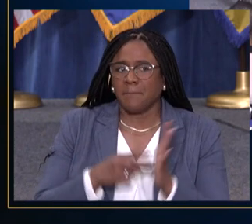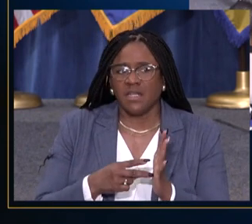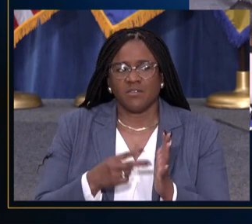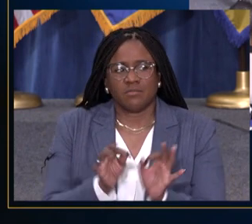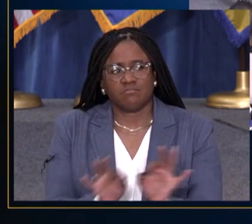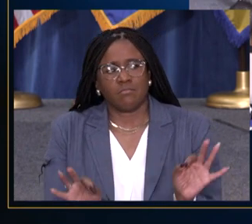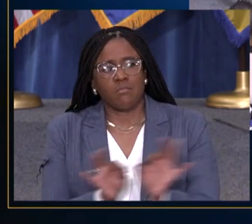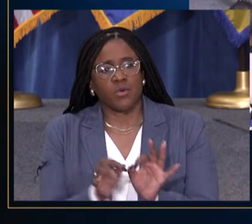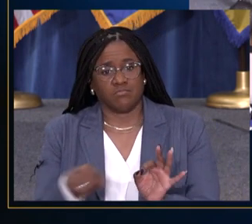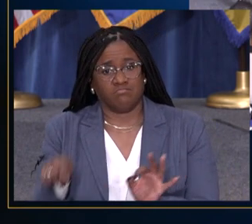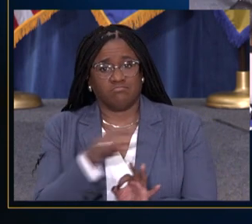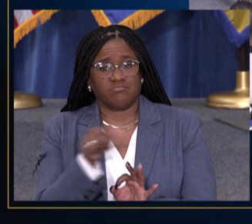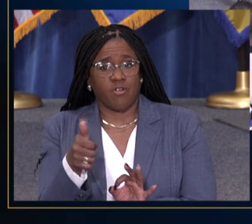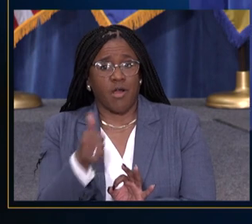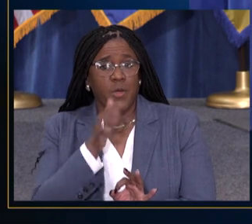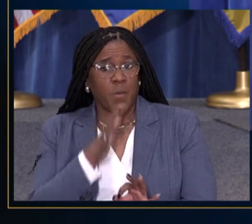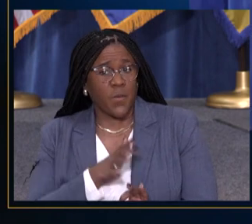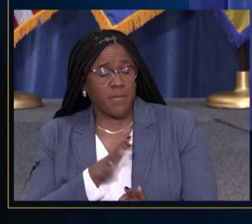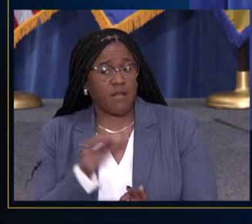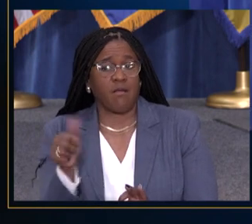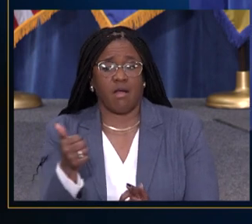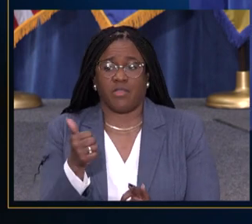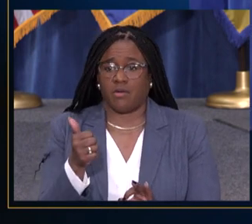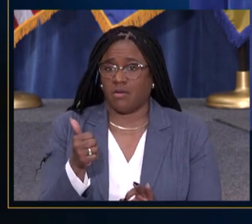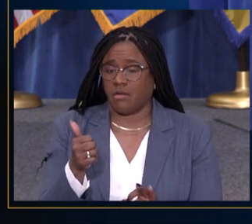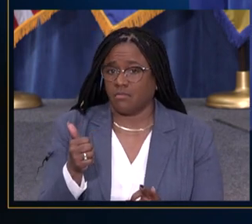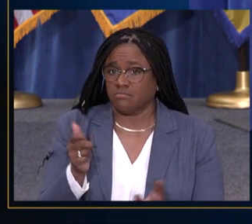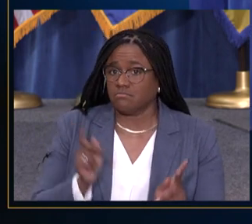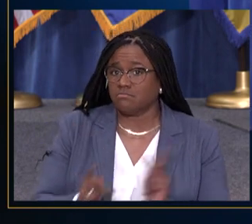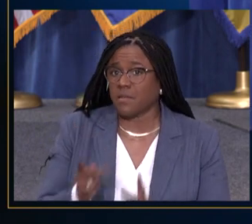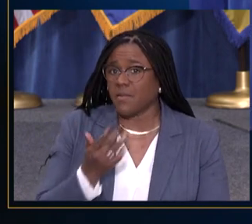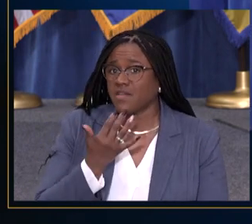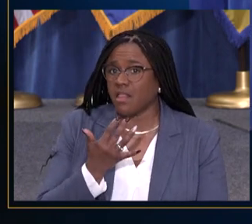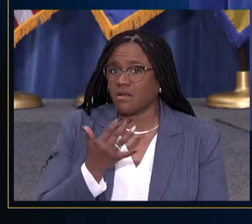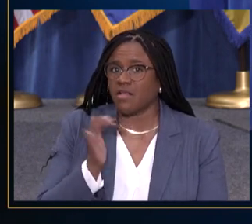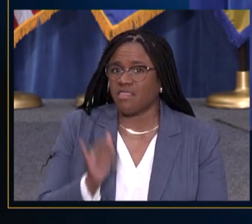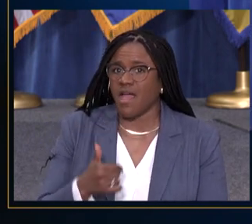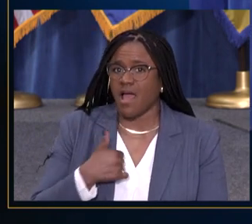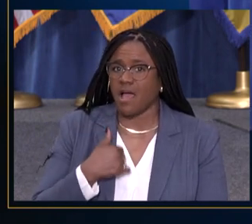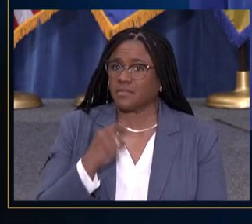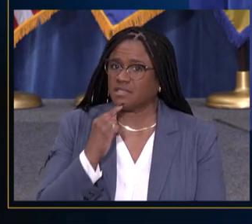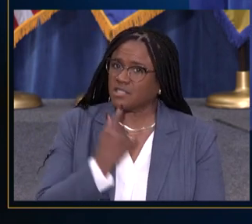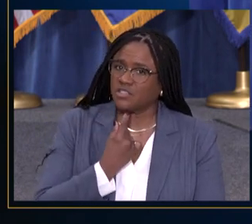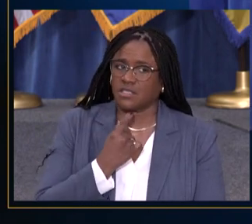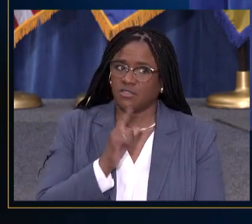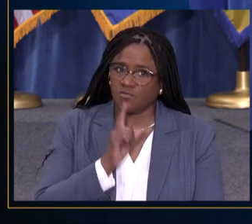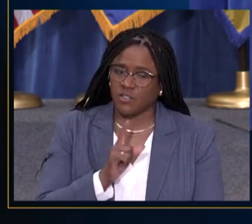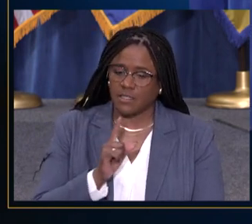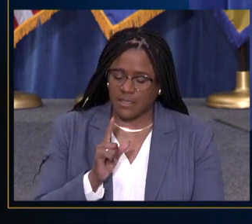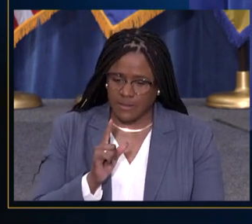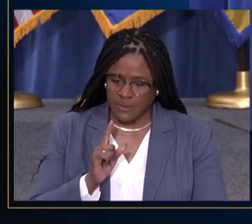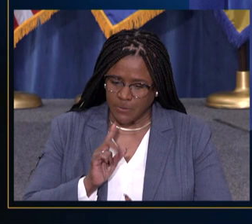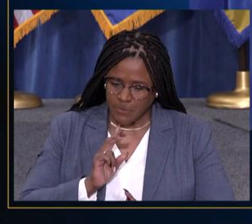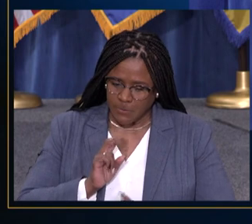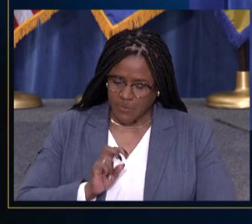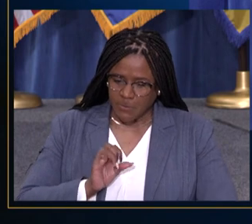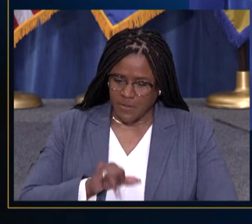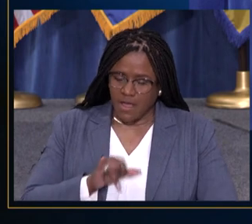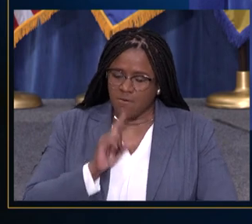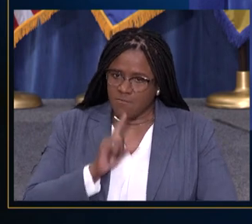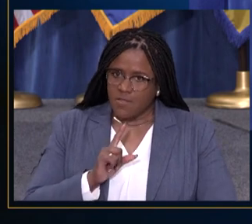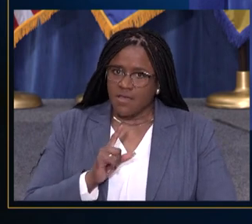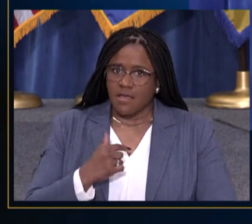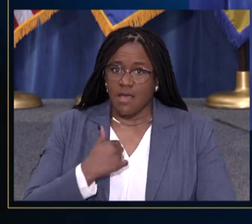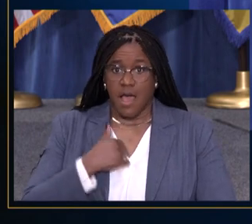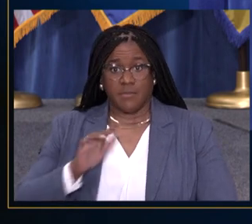other women, other people of color. And I take that so seriously. I was thinking, when I was a child, I really